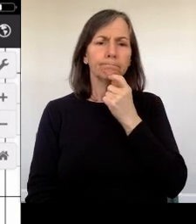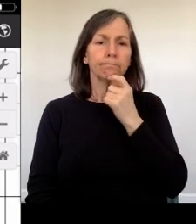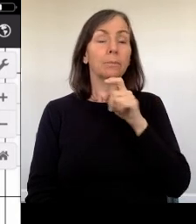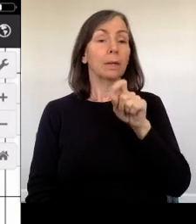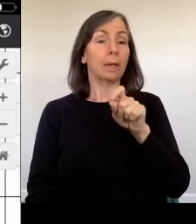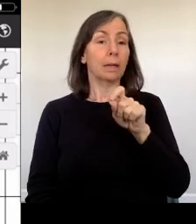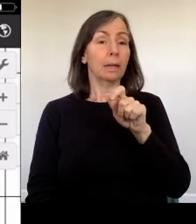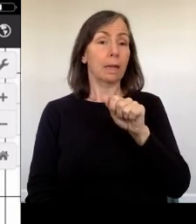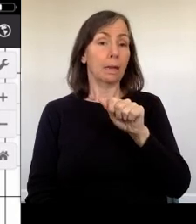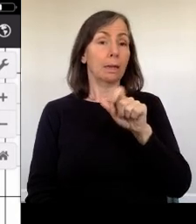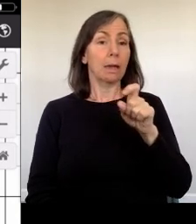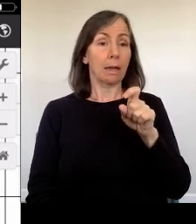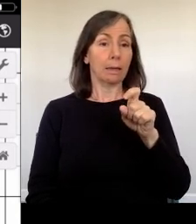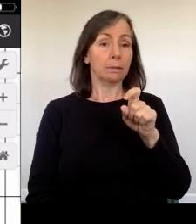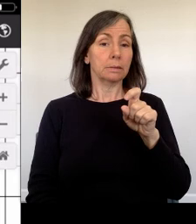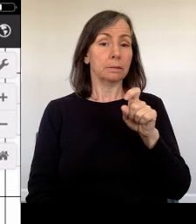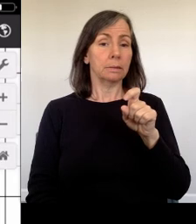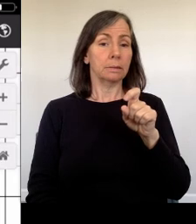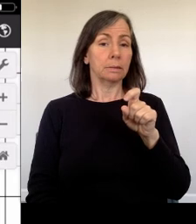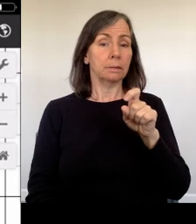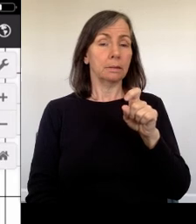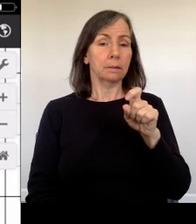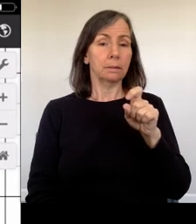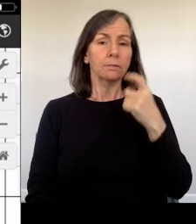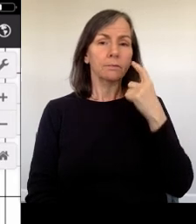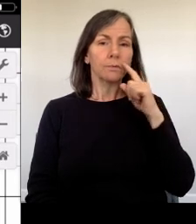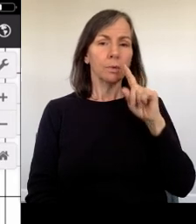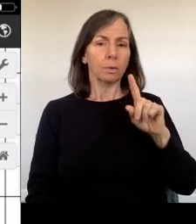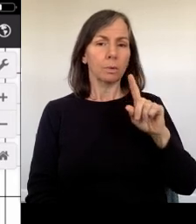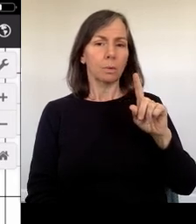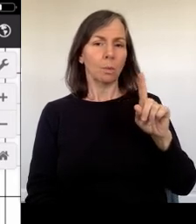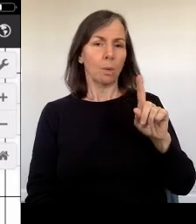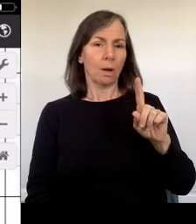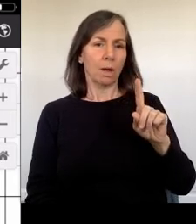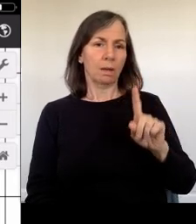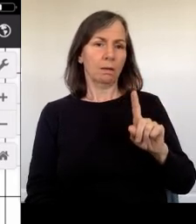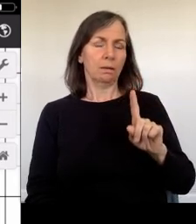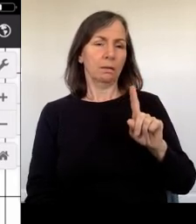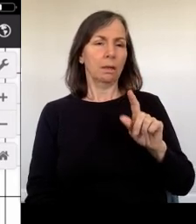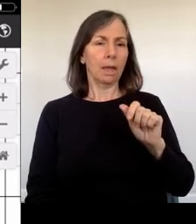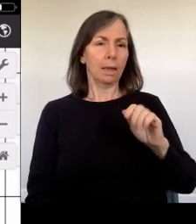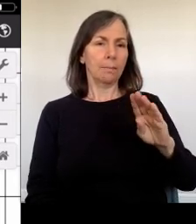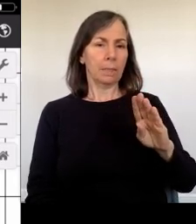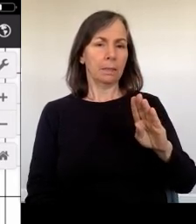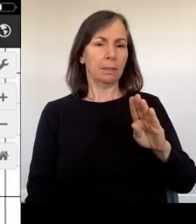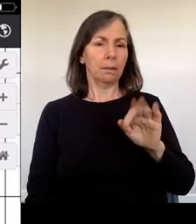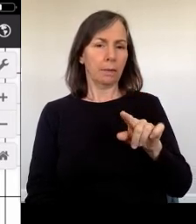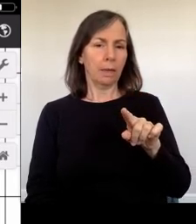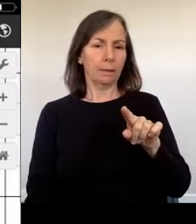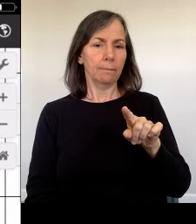x. To make the little 1, you can do this AB button.